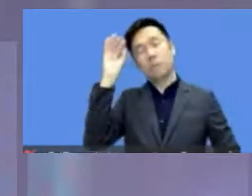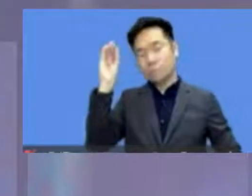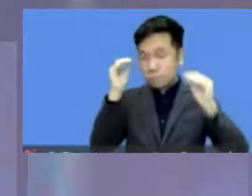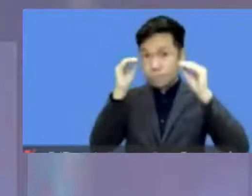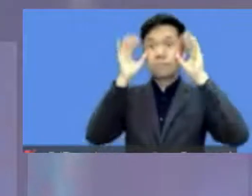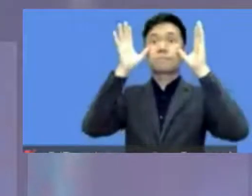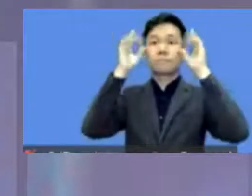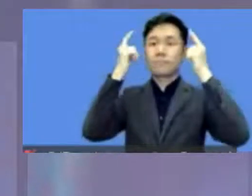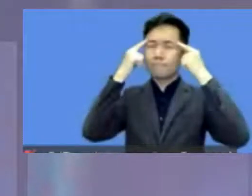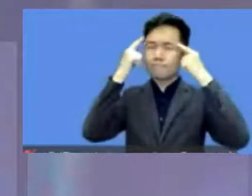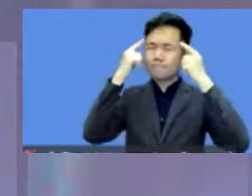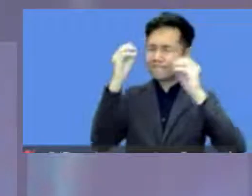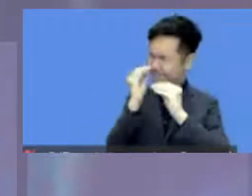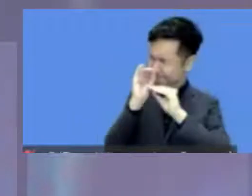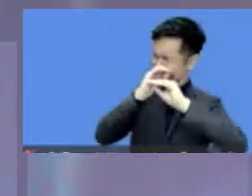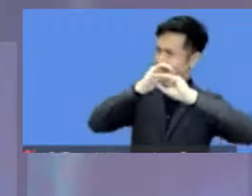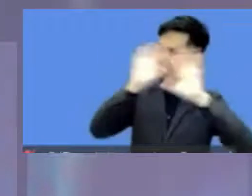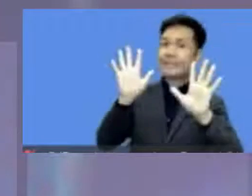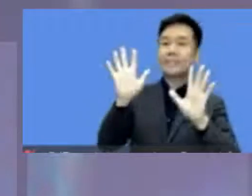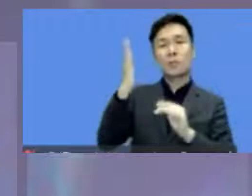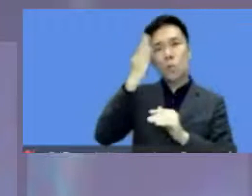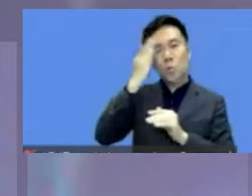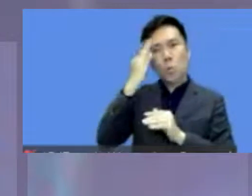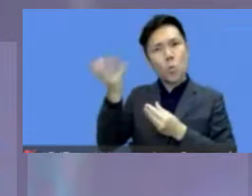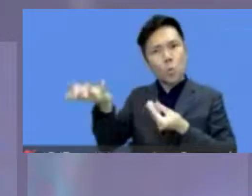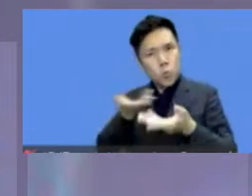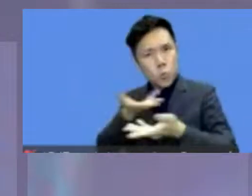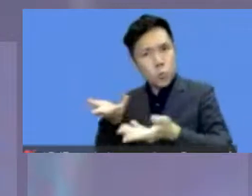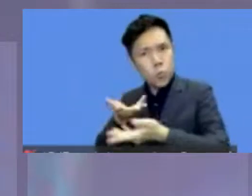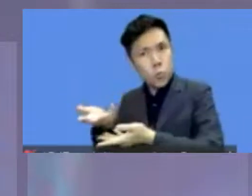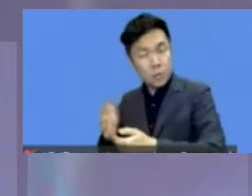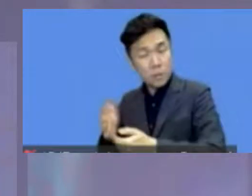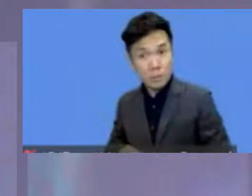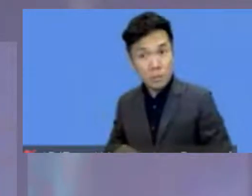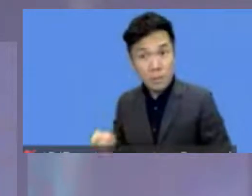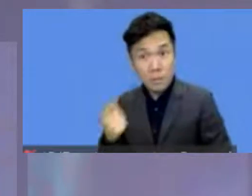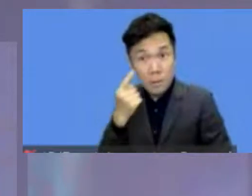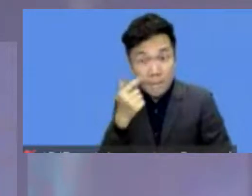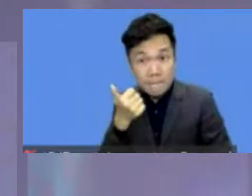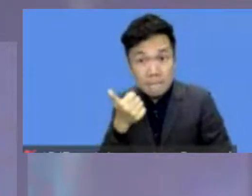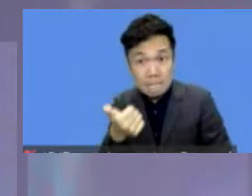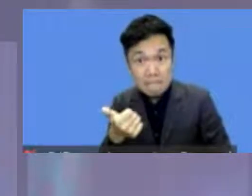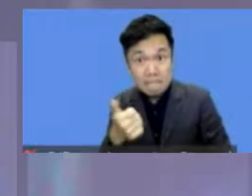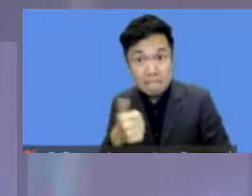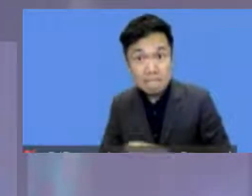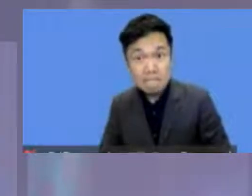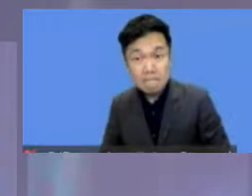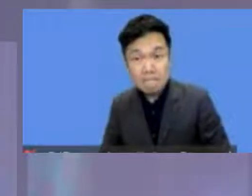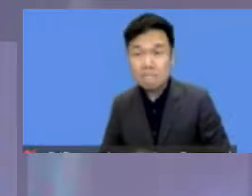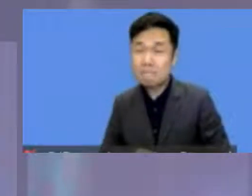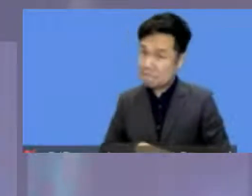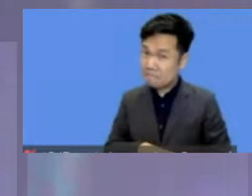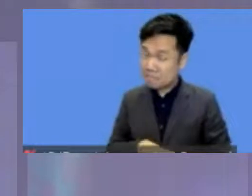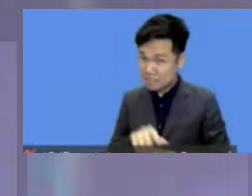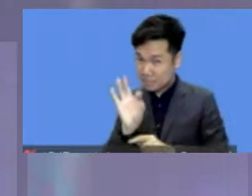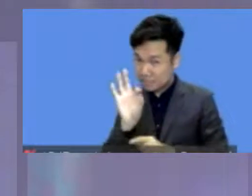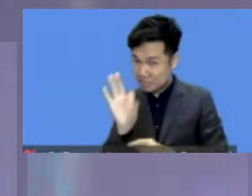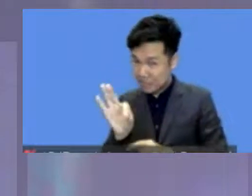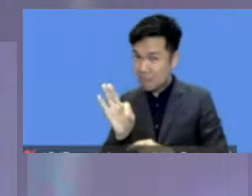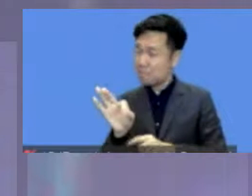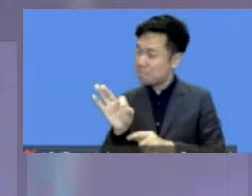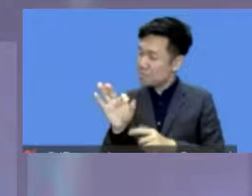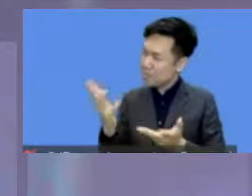have this kind of discourse more often. I don't know if I could answer your question well, but I think it's time to talk about this